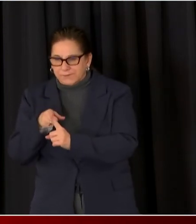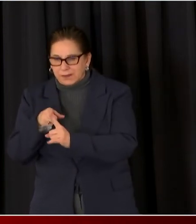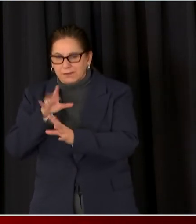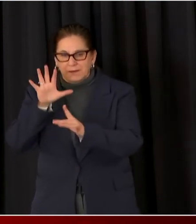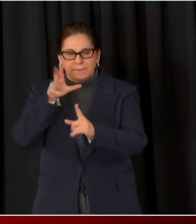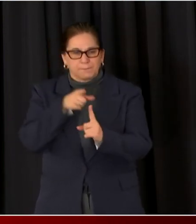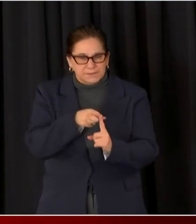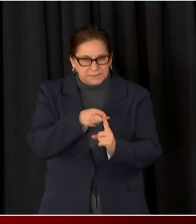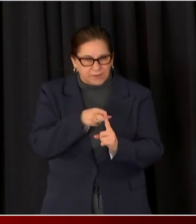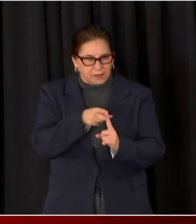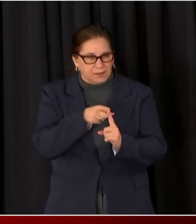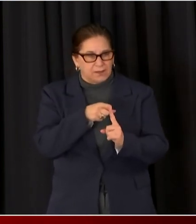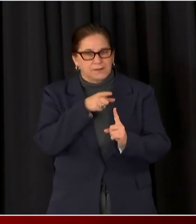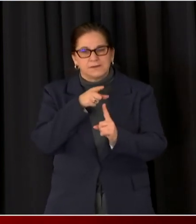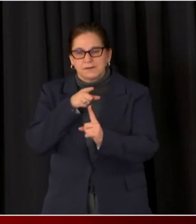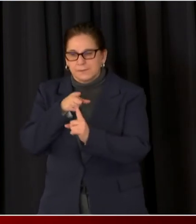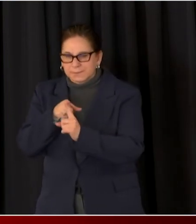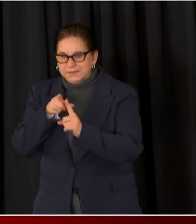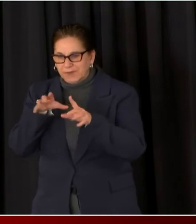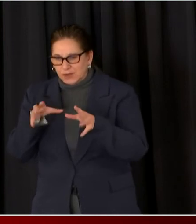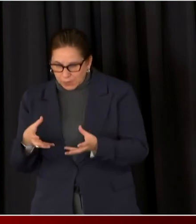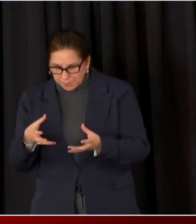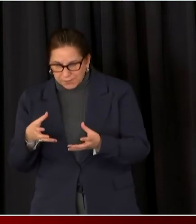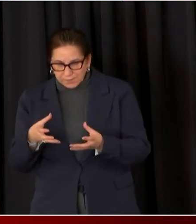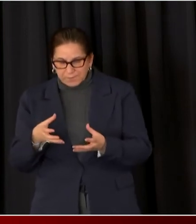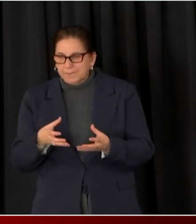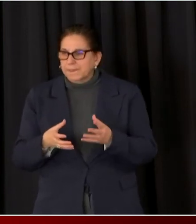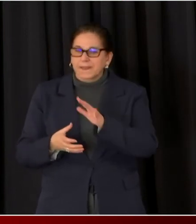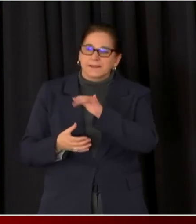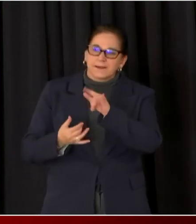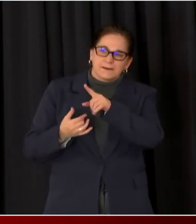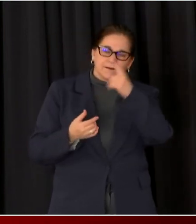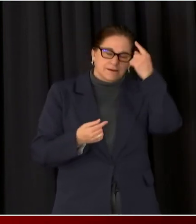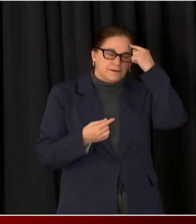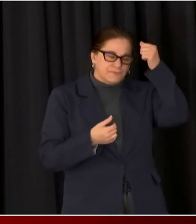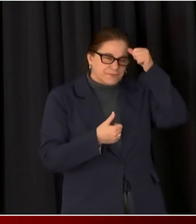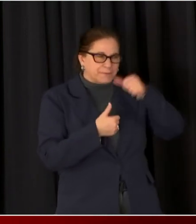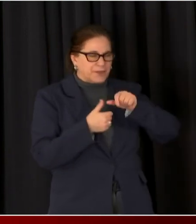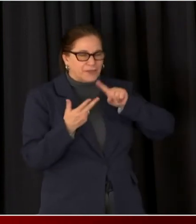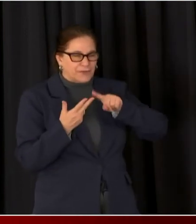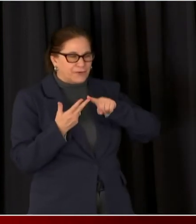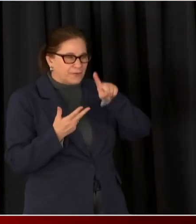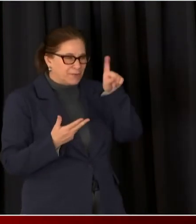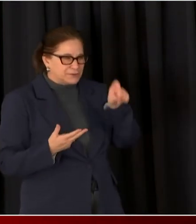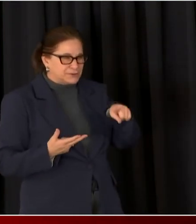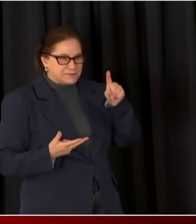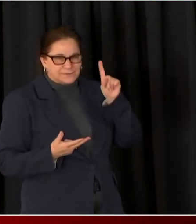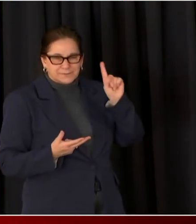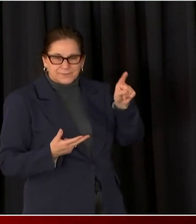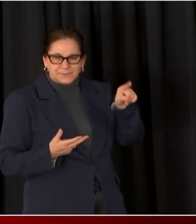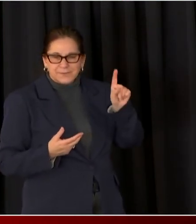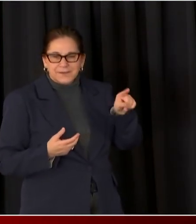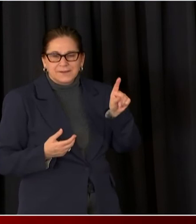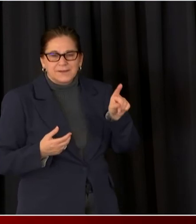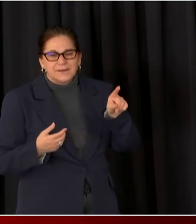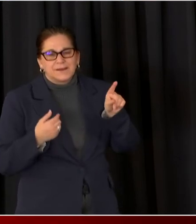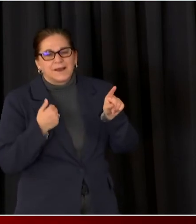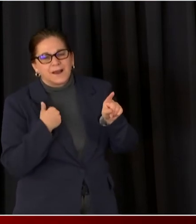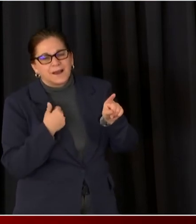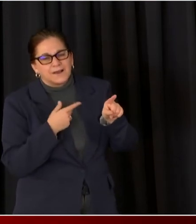I remember my third question. Okay. At some point in time, you're going to bring in AstraZeneca, and you have